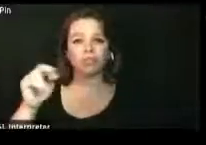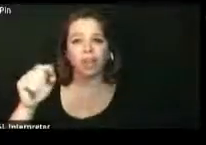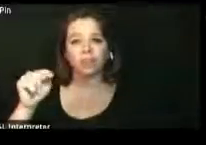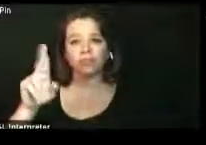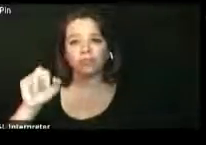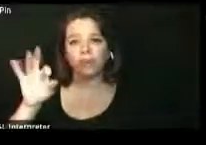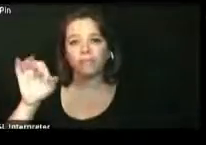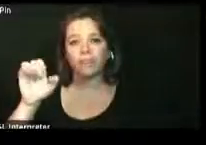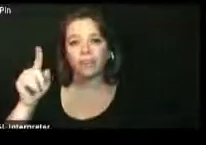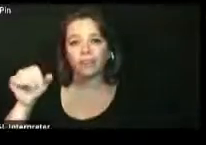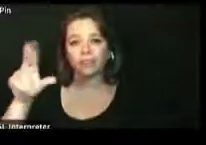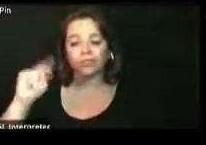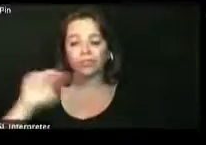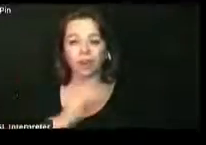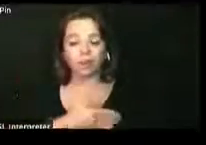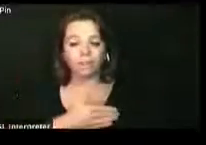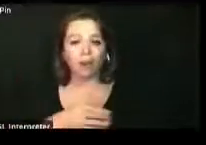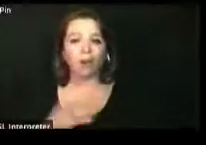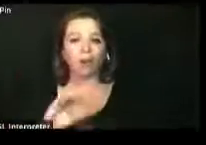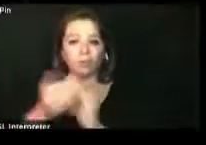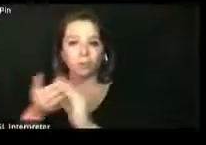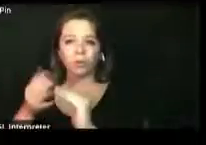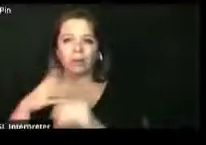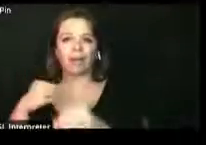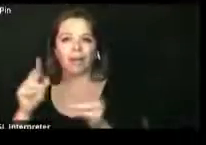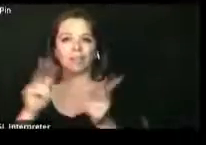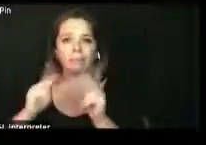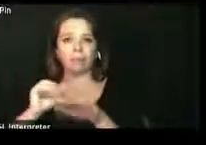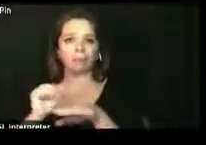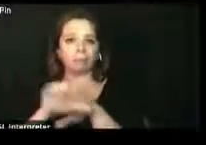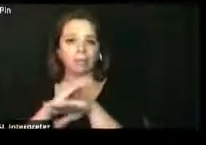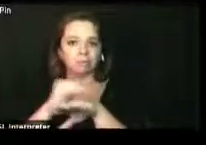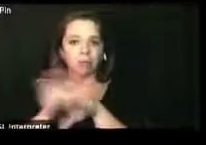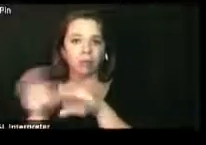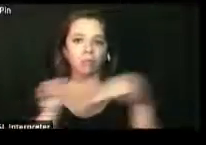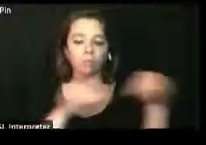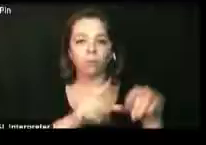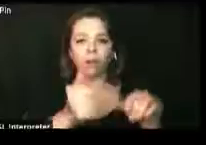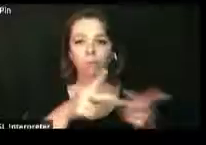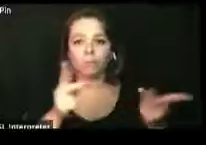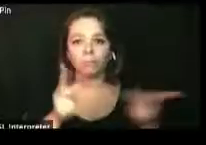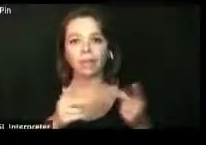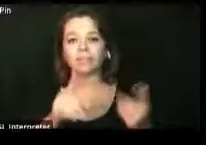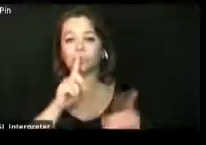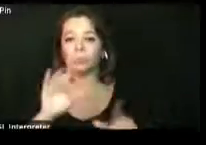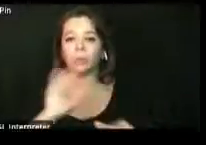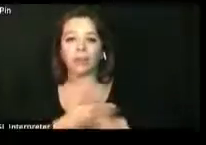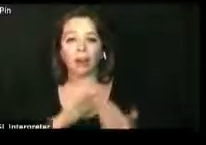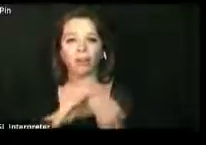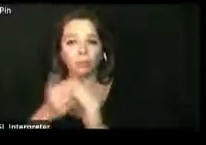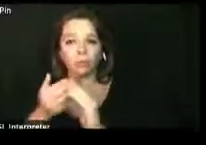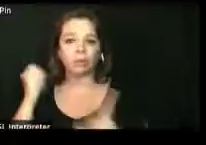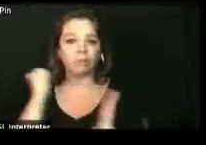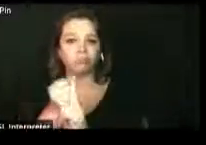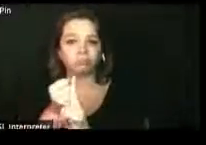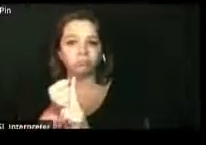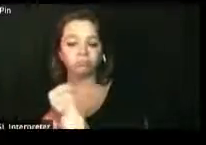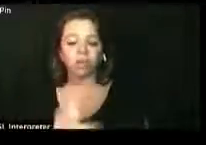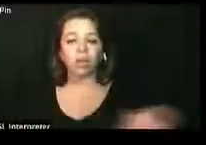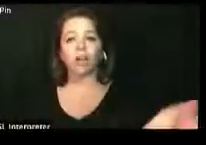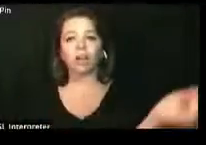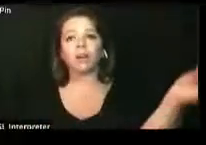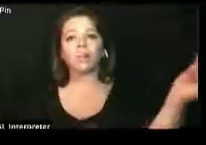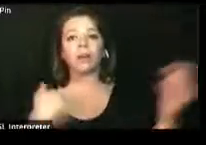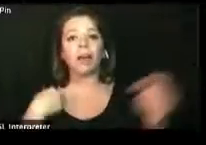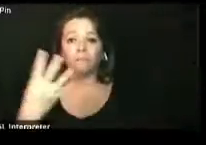COVID, these numbers are changing. But despite the odds, Compton is a vibrant community. We've got 4 high schools, a